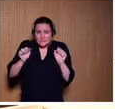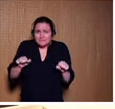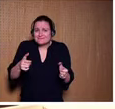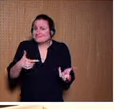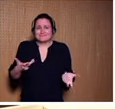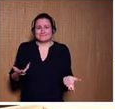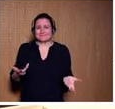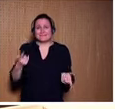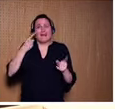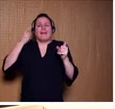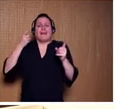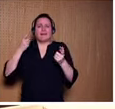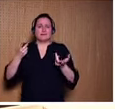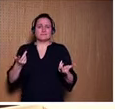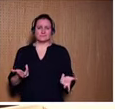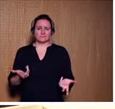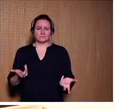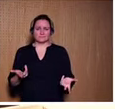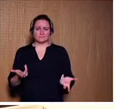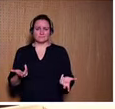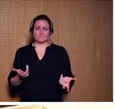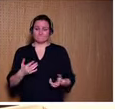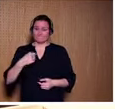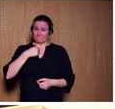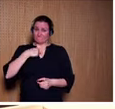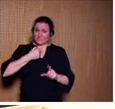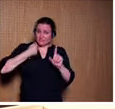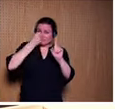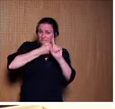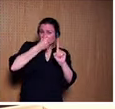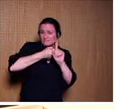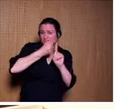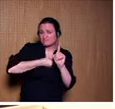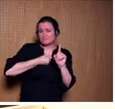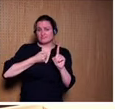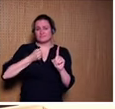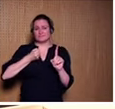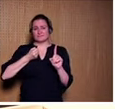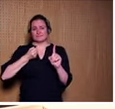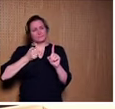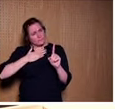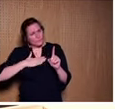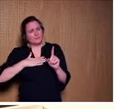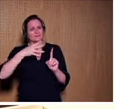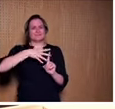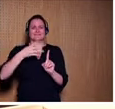African activist, I ask myself the same questions, and the answer often lies in the mirror.